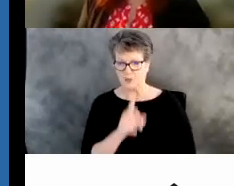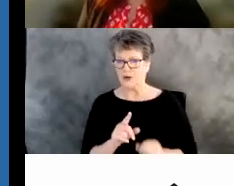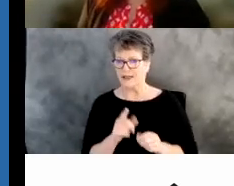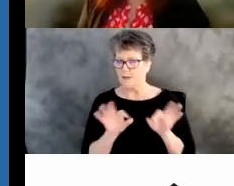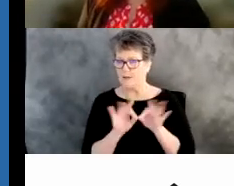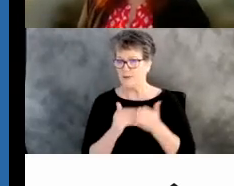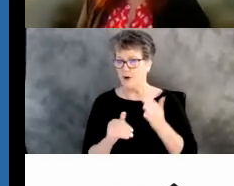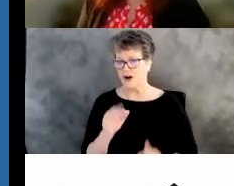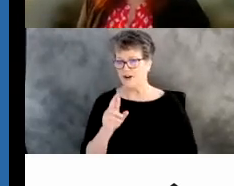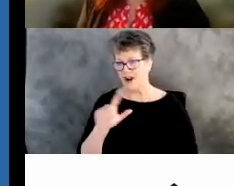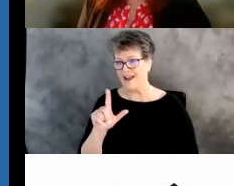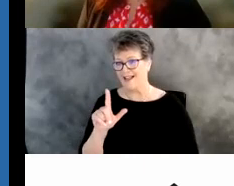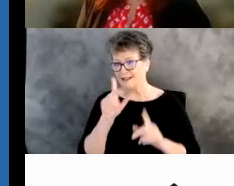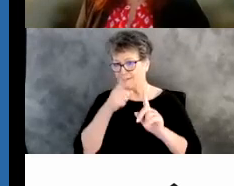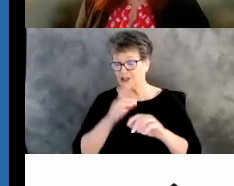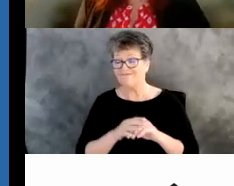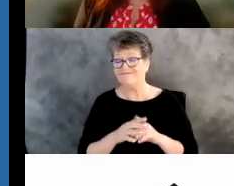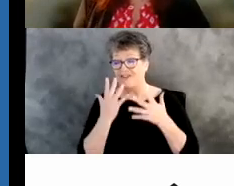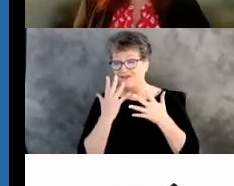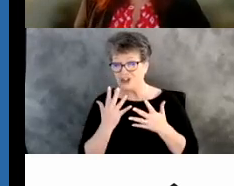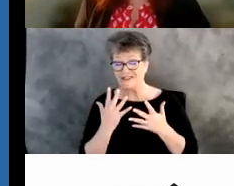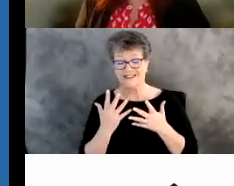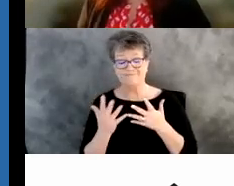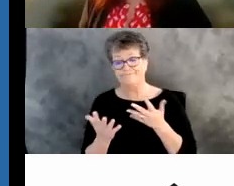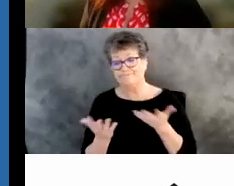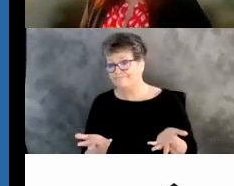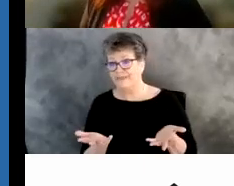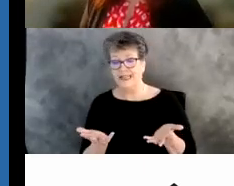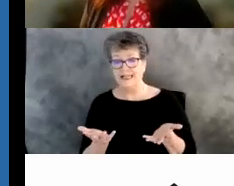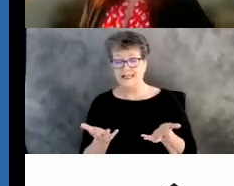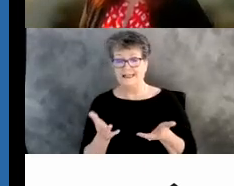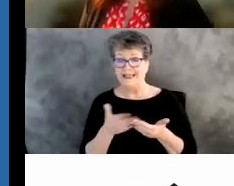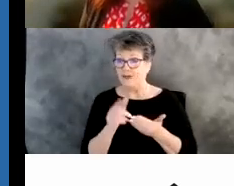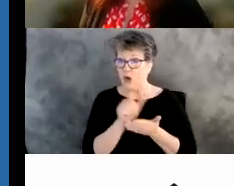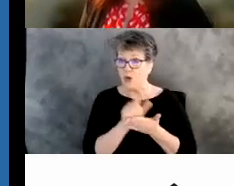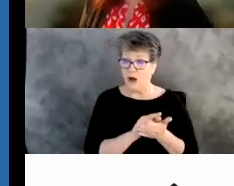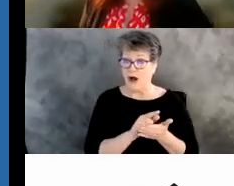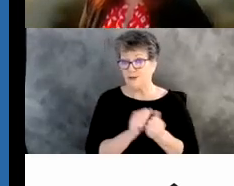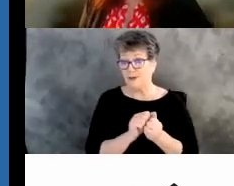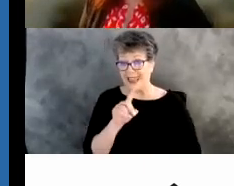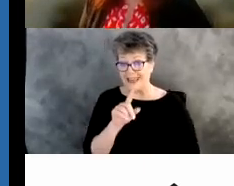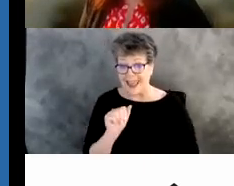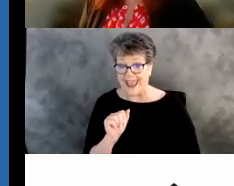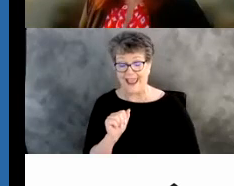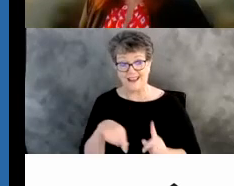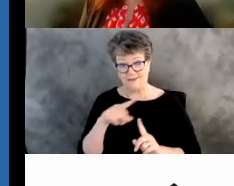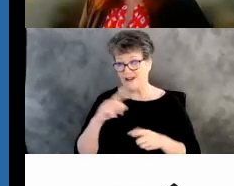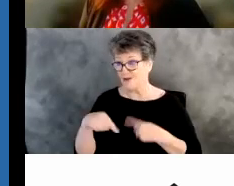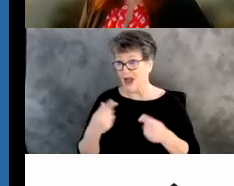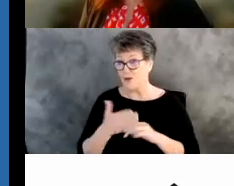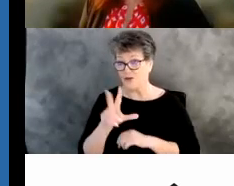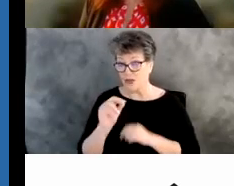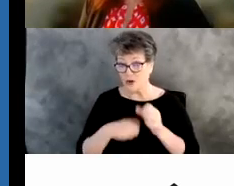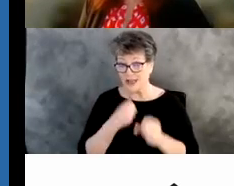RAL's mission. And unfortunately, despite the fact that, laws like the Americans with Disabilities Act have been around for over 30